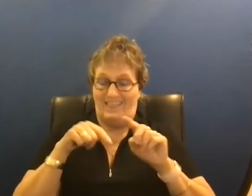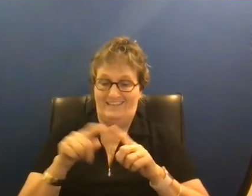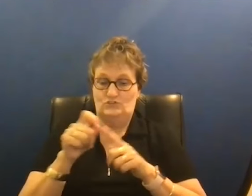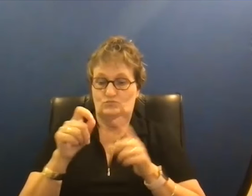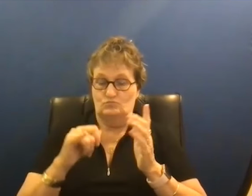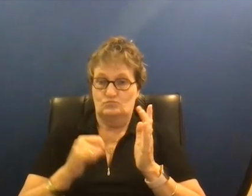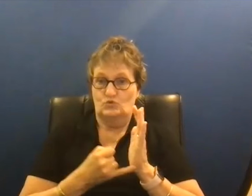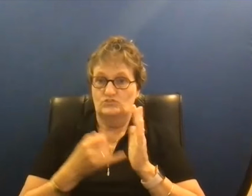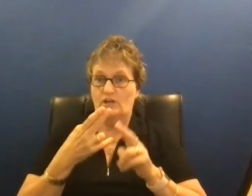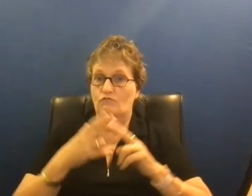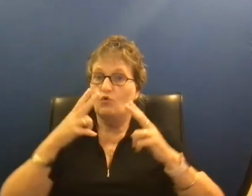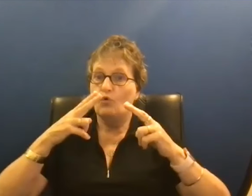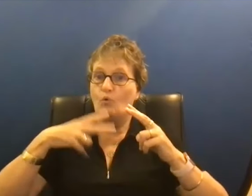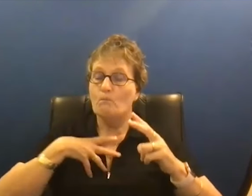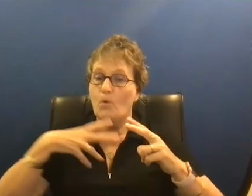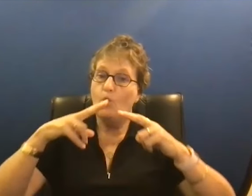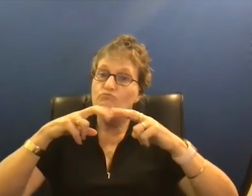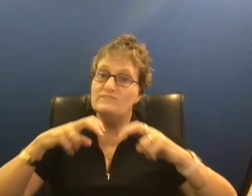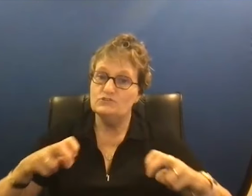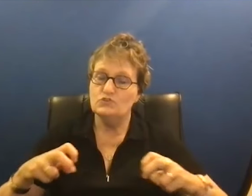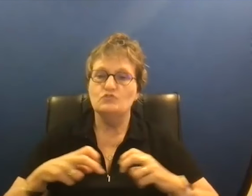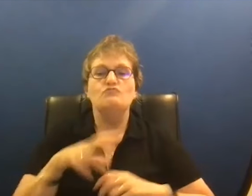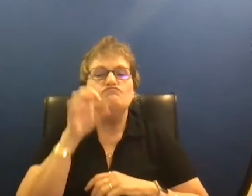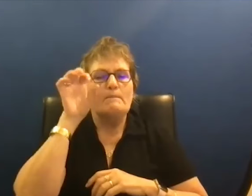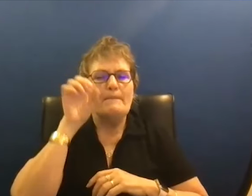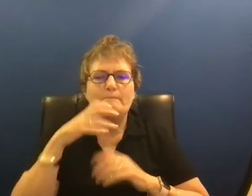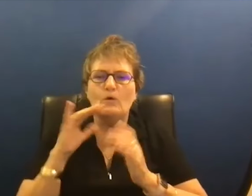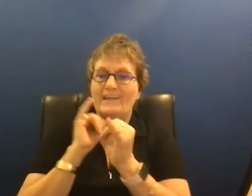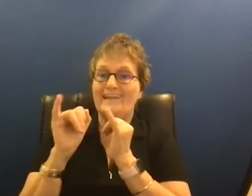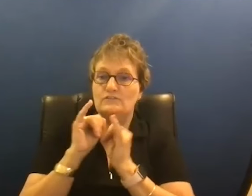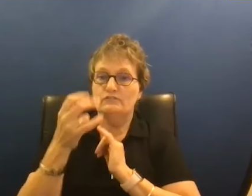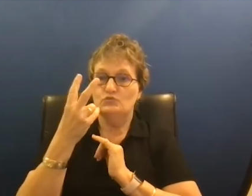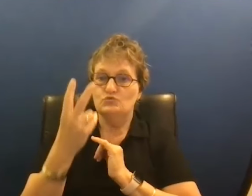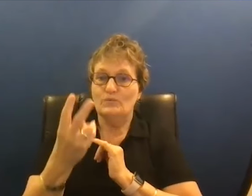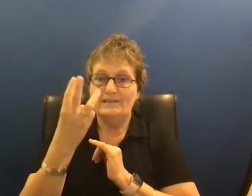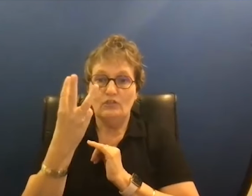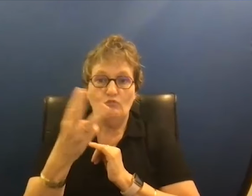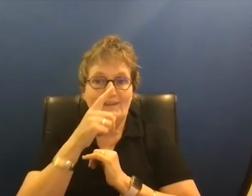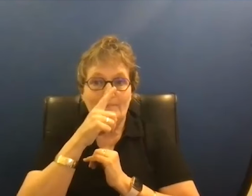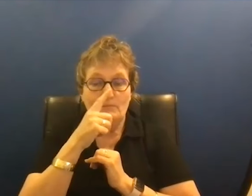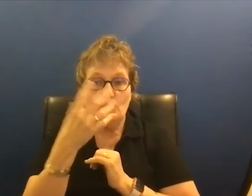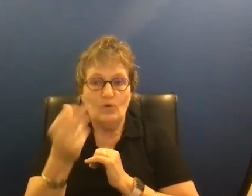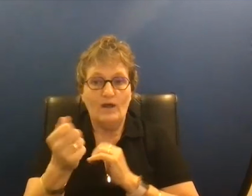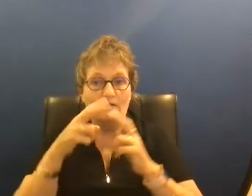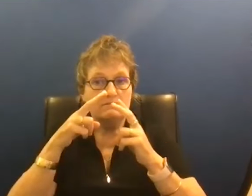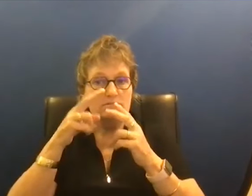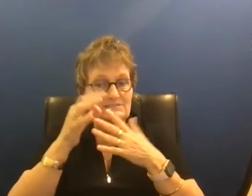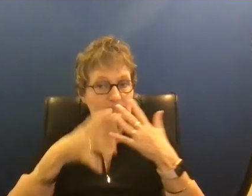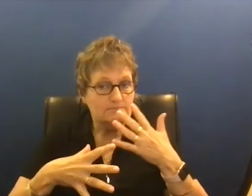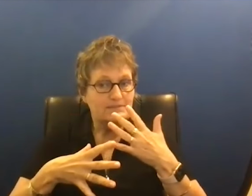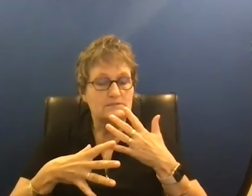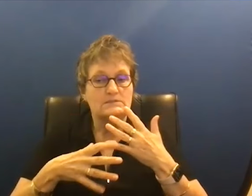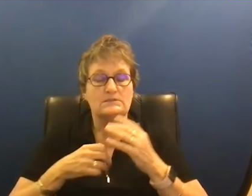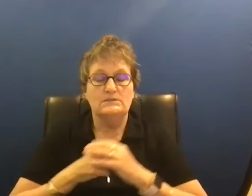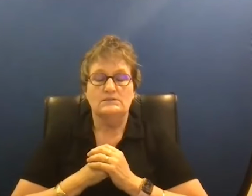research. First of all, remember that we interviewed 23 people with disabilities. So we'll write that